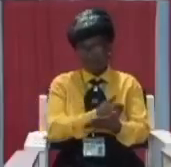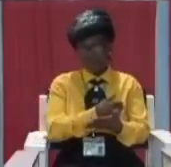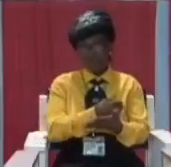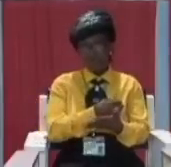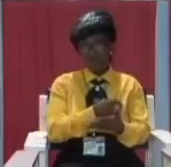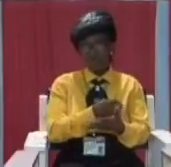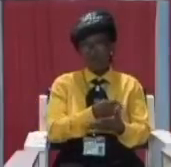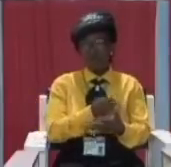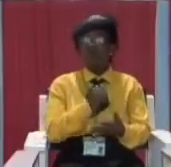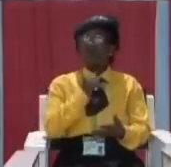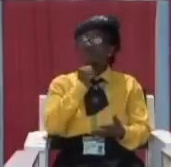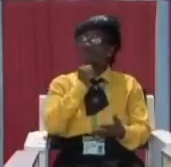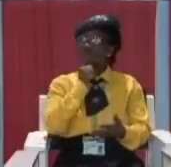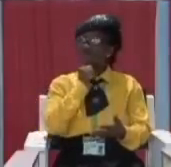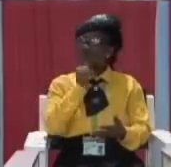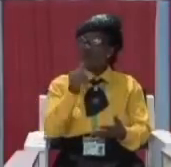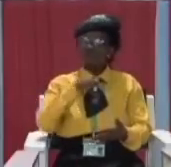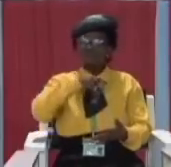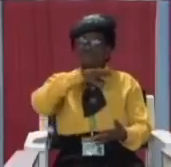uncontaminated,